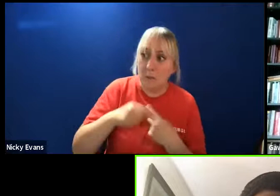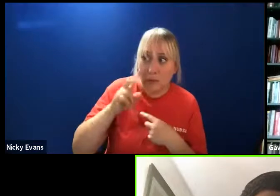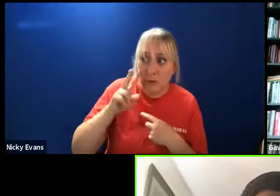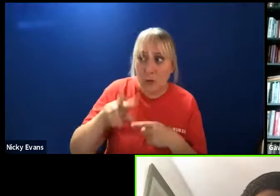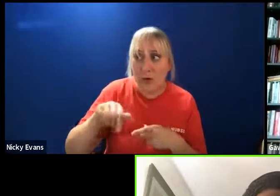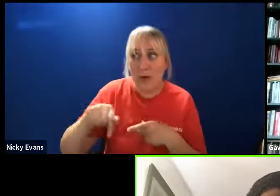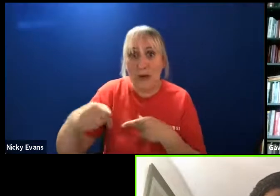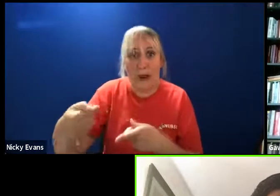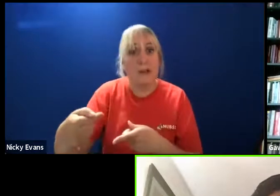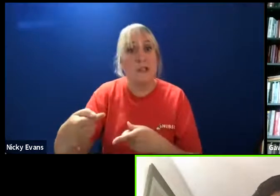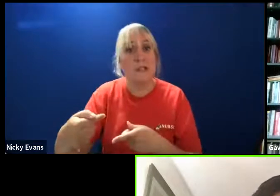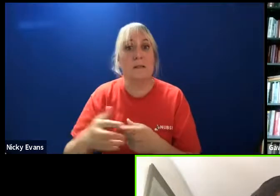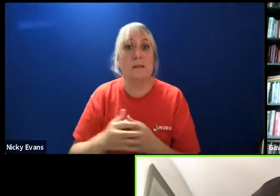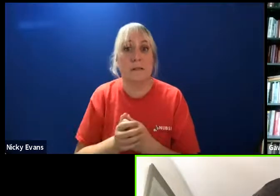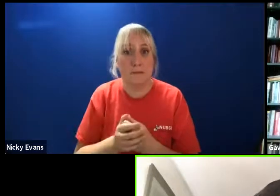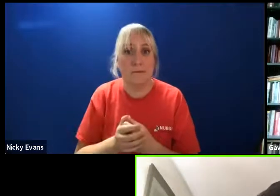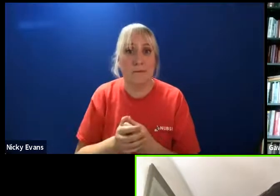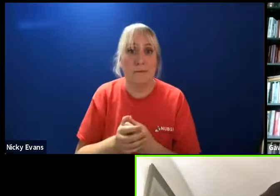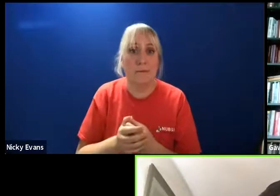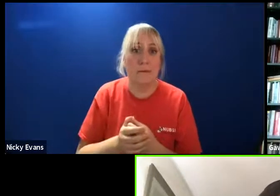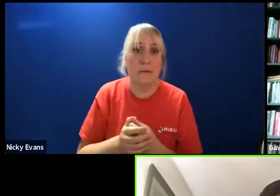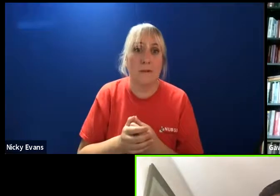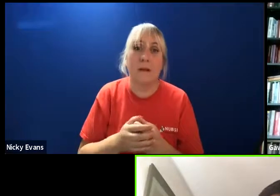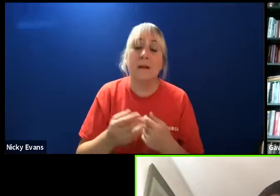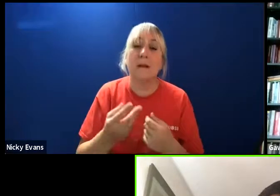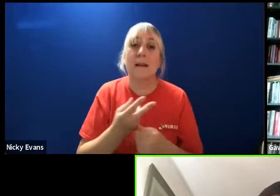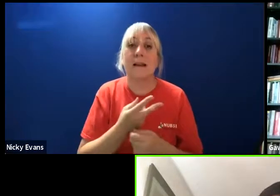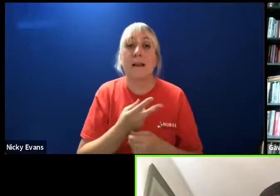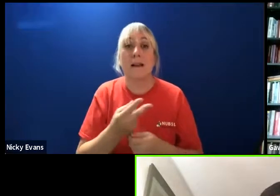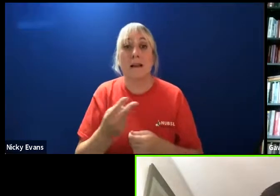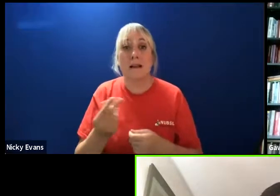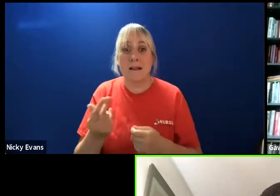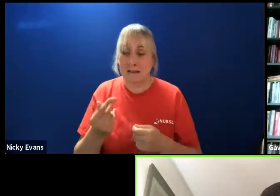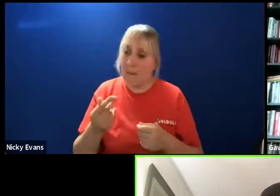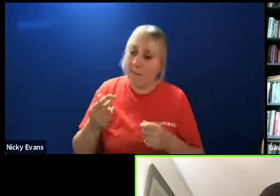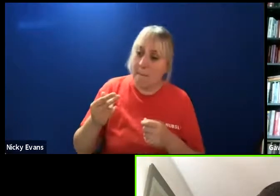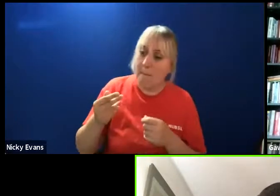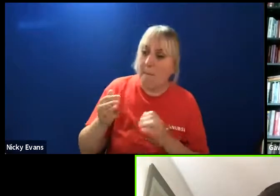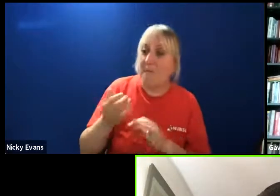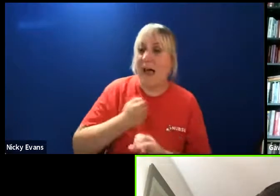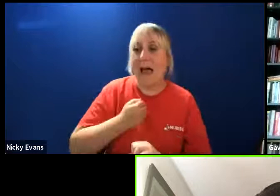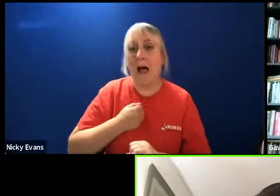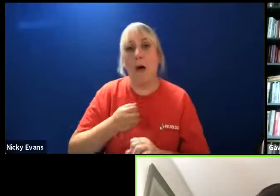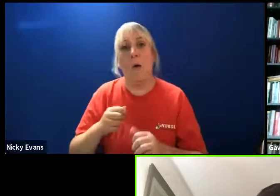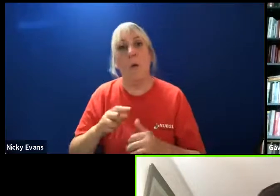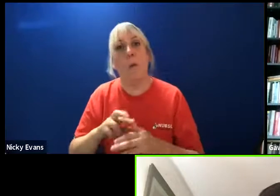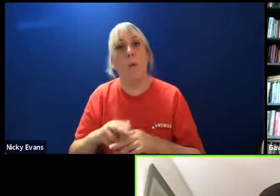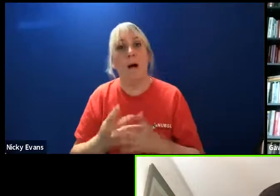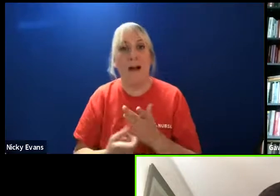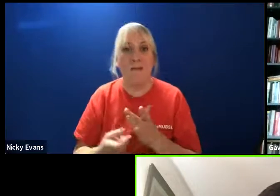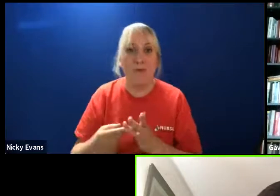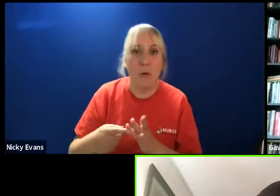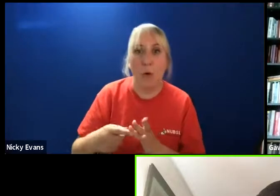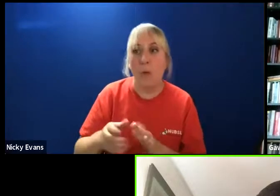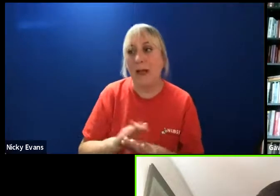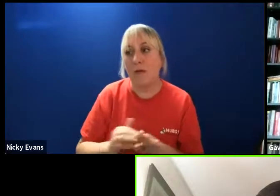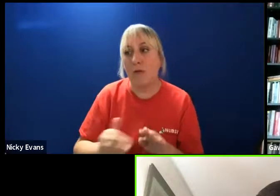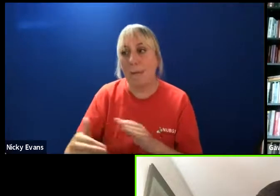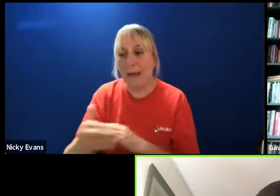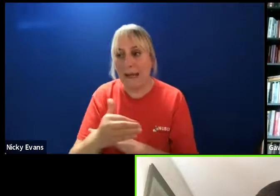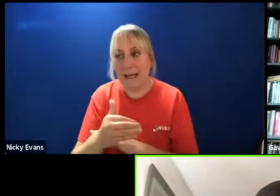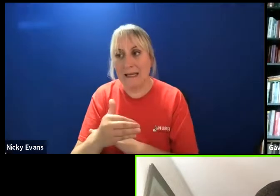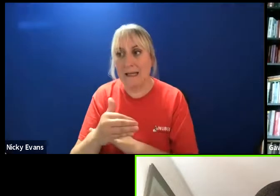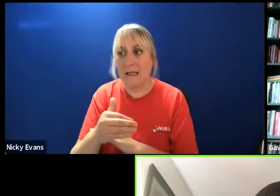the ways in which some of our Afro-Cuban communities may be positioned within the hierarchies of